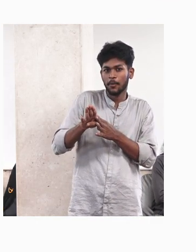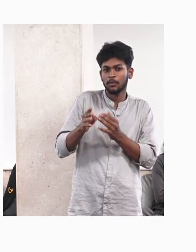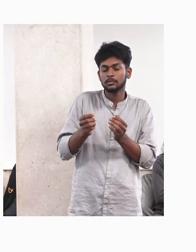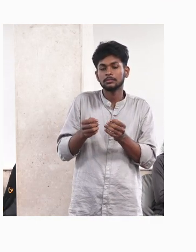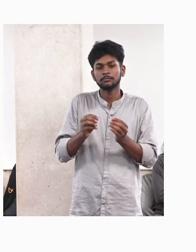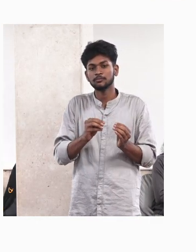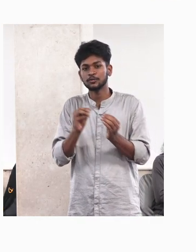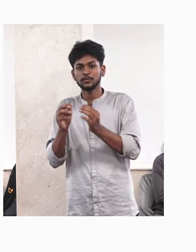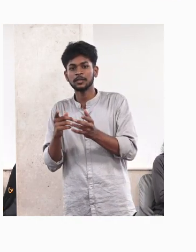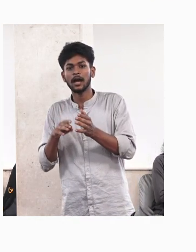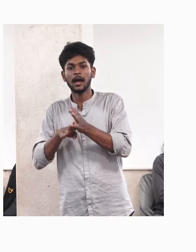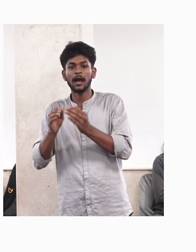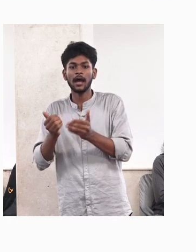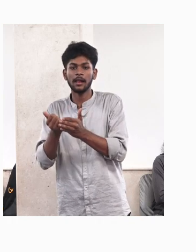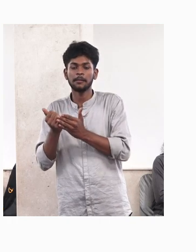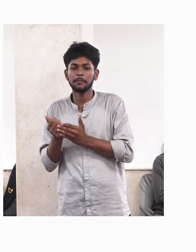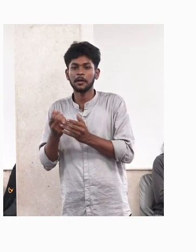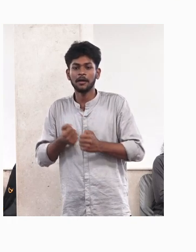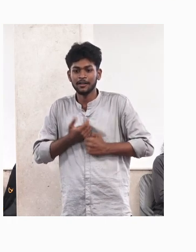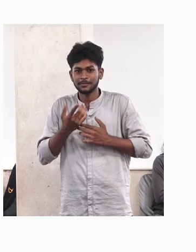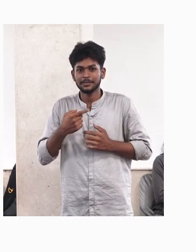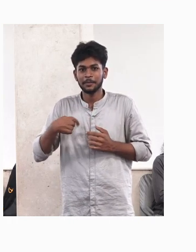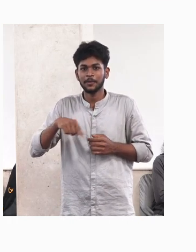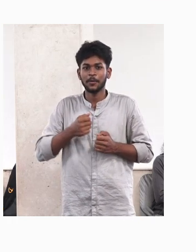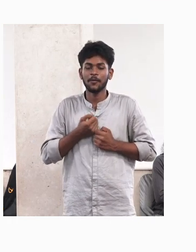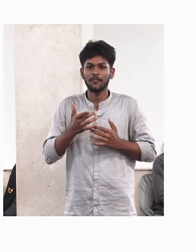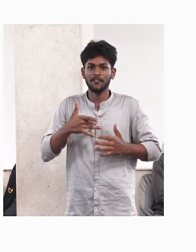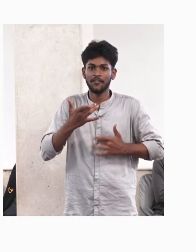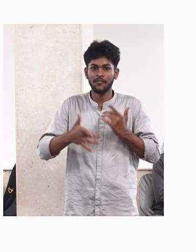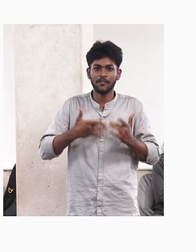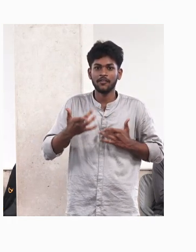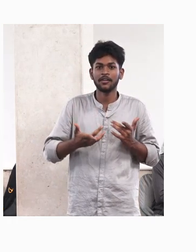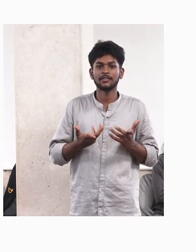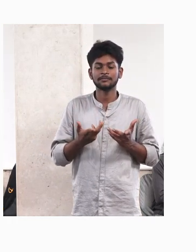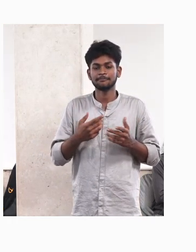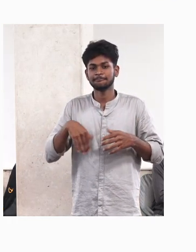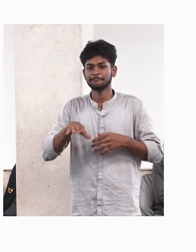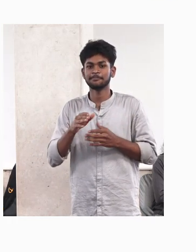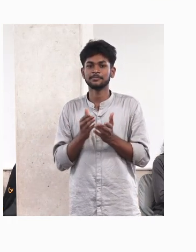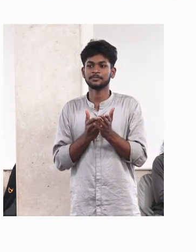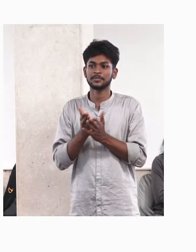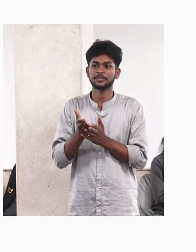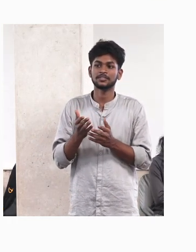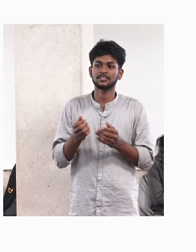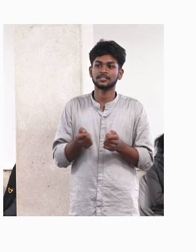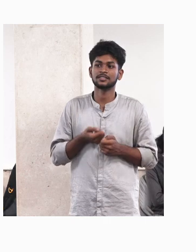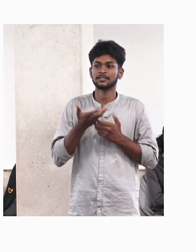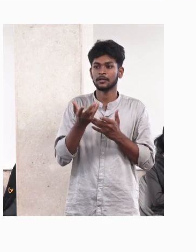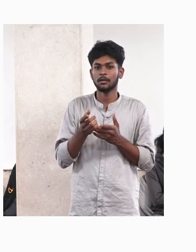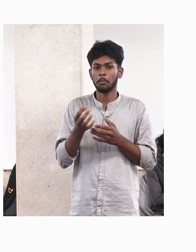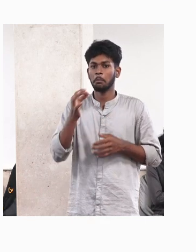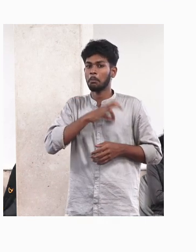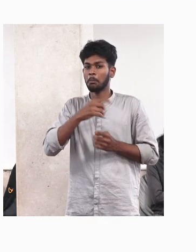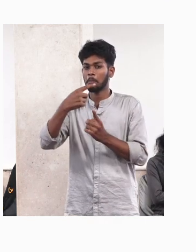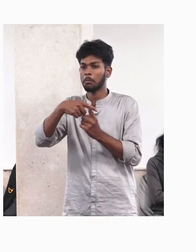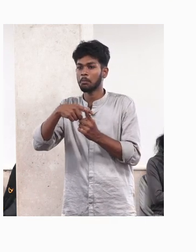to express, to understand and to express this emotional side in a way that is useful